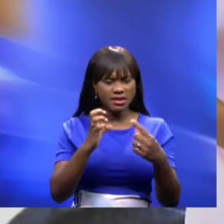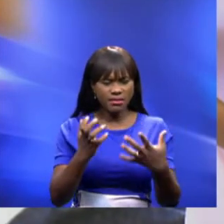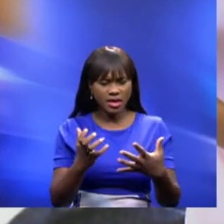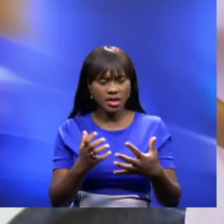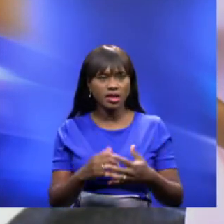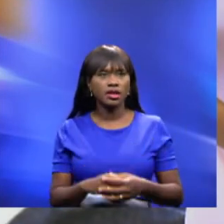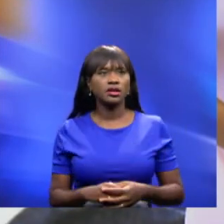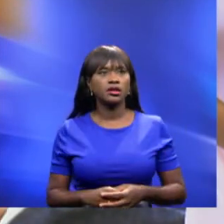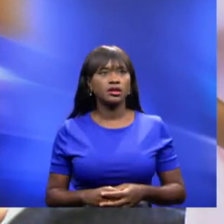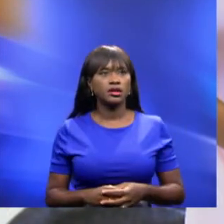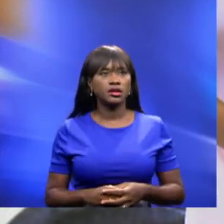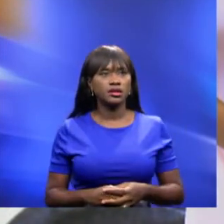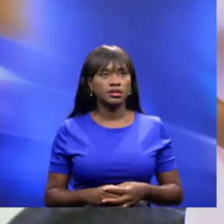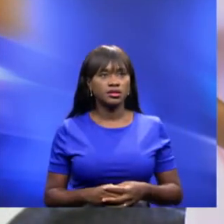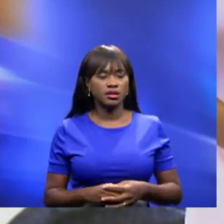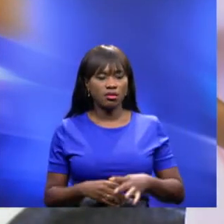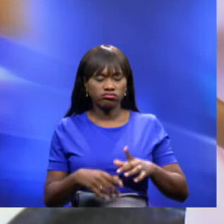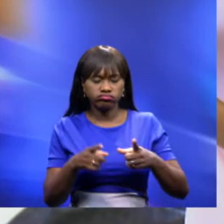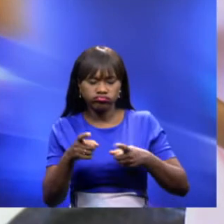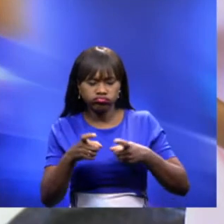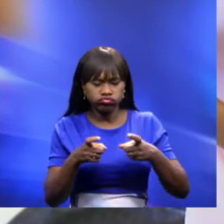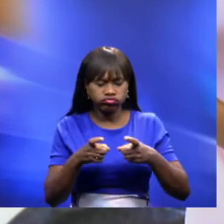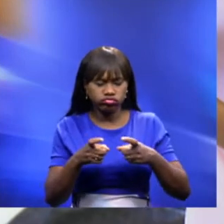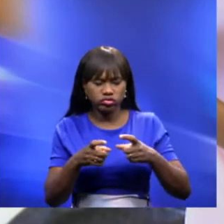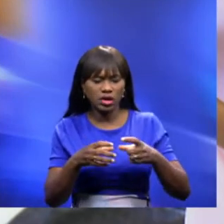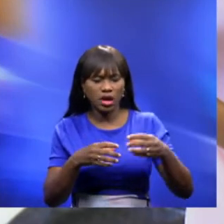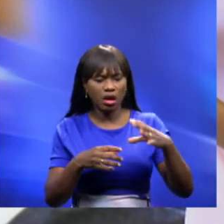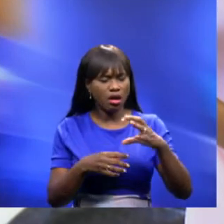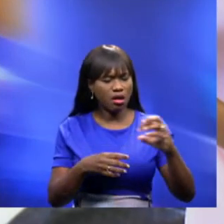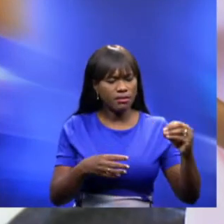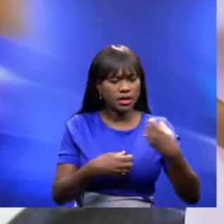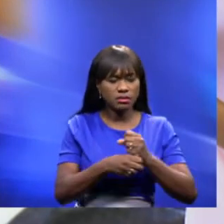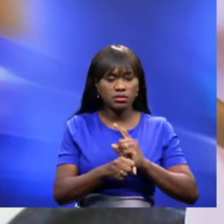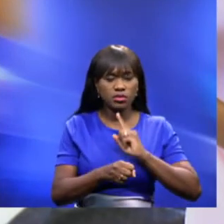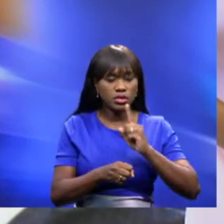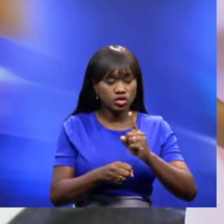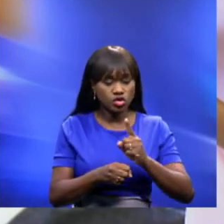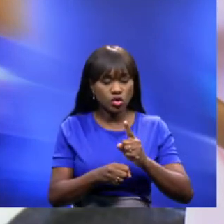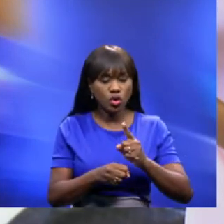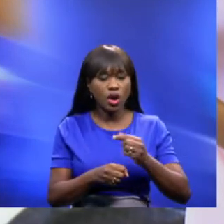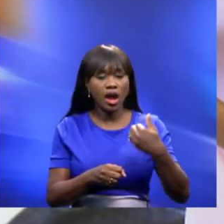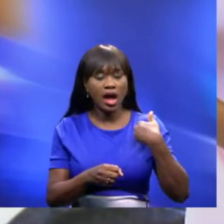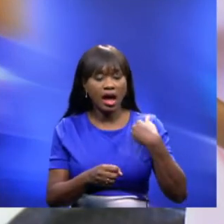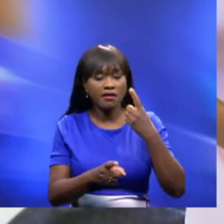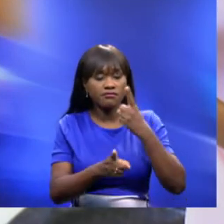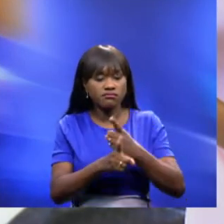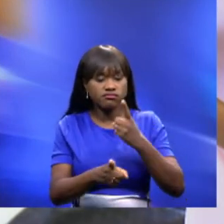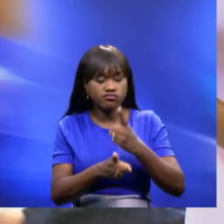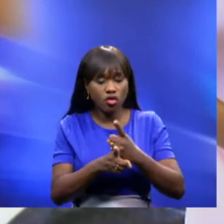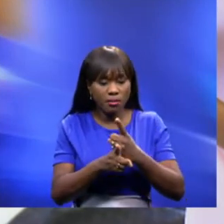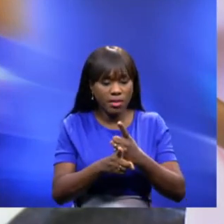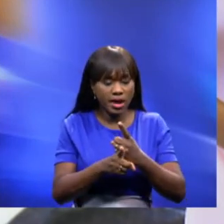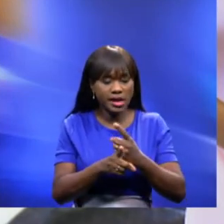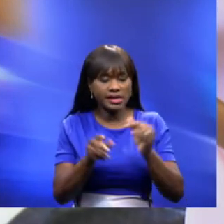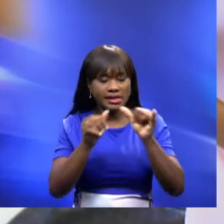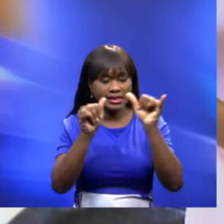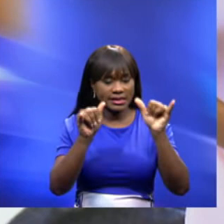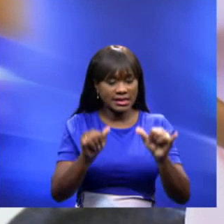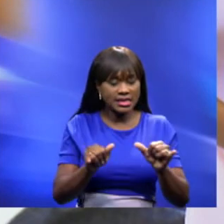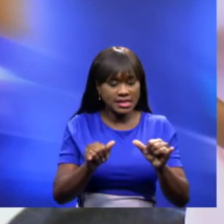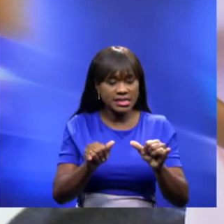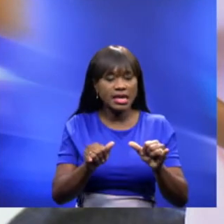of configuration management in terms of organizations ensuring that they need to ensure that they have proper configurations, manage